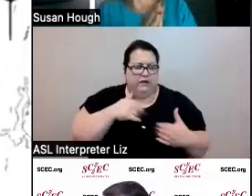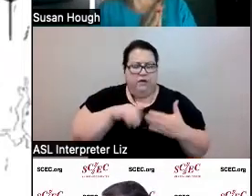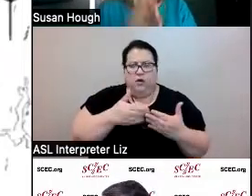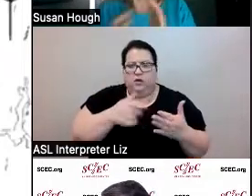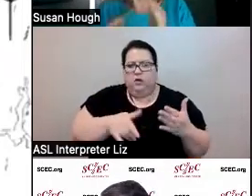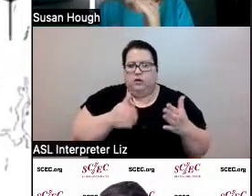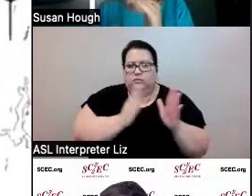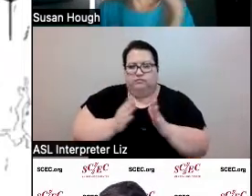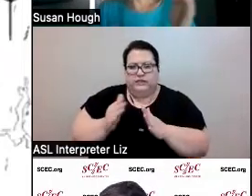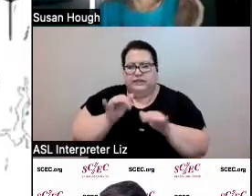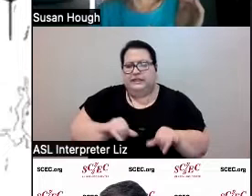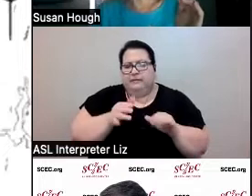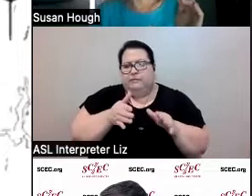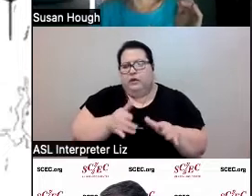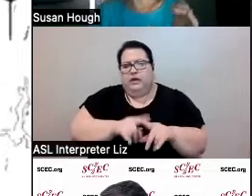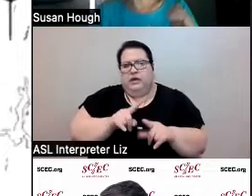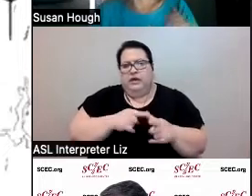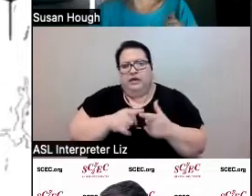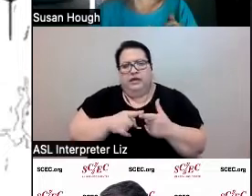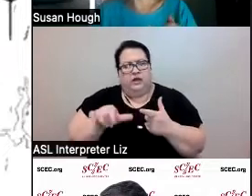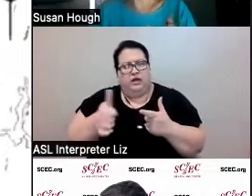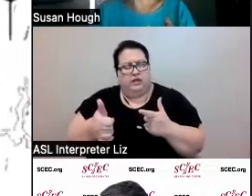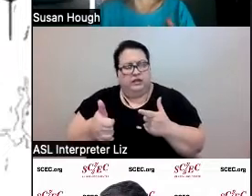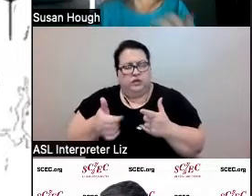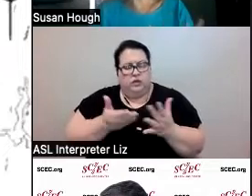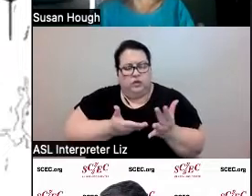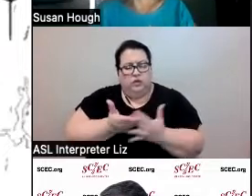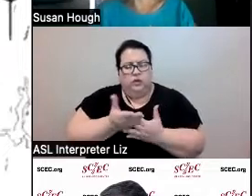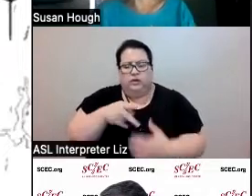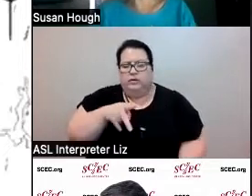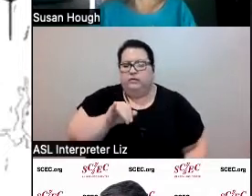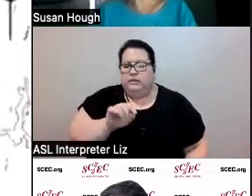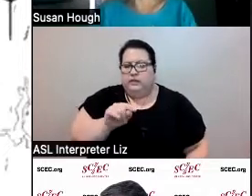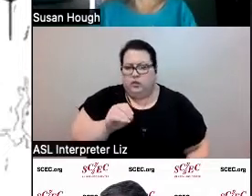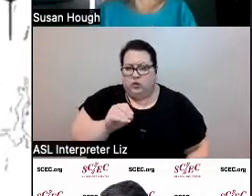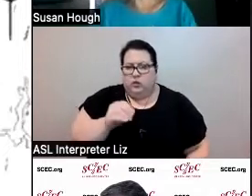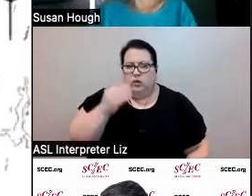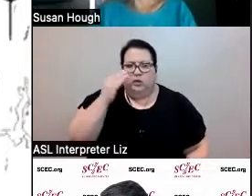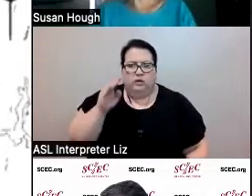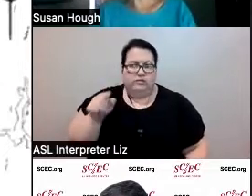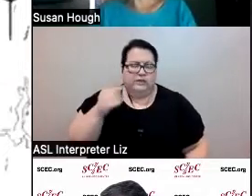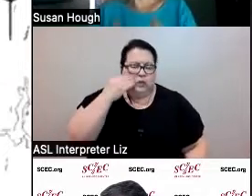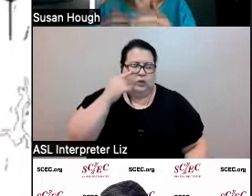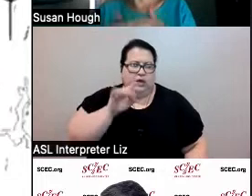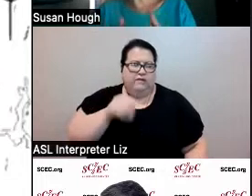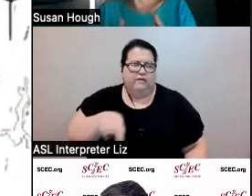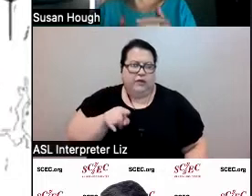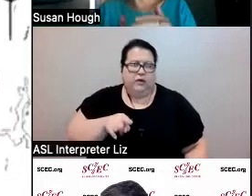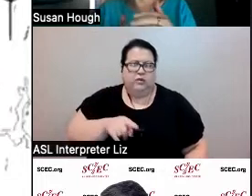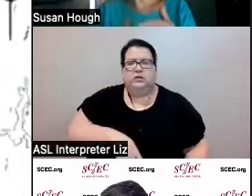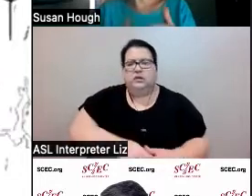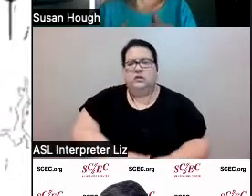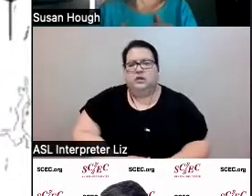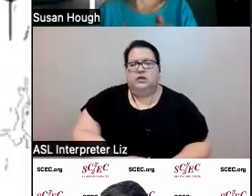direction. And then there are these faults that run across. The Pinto Mountain, as Brian knows, is one of them. So Josh, that the Pinto